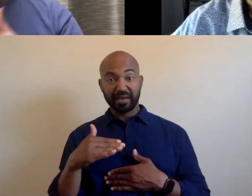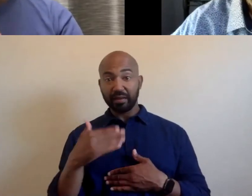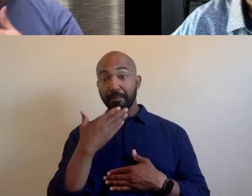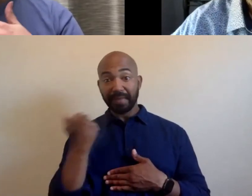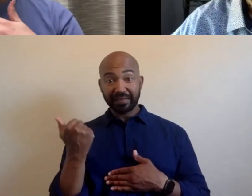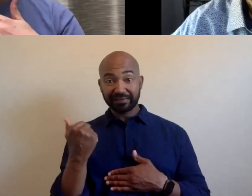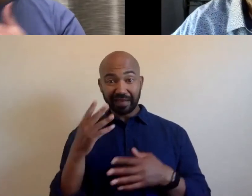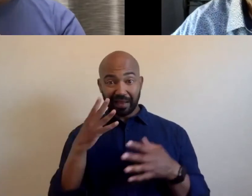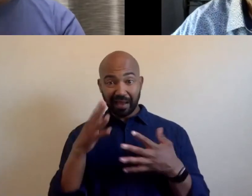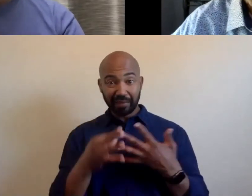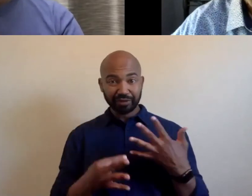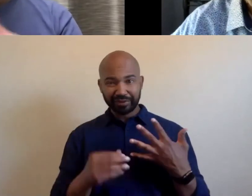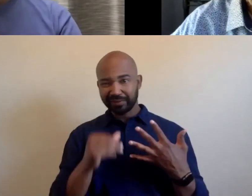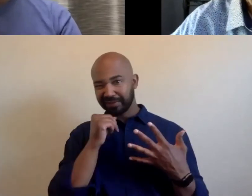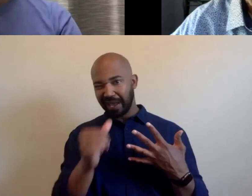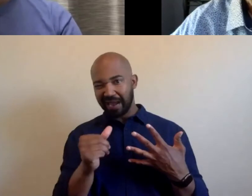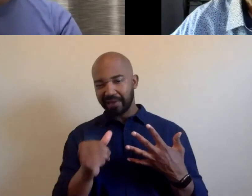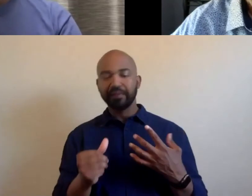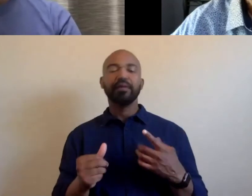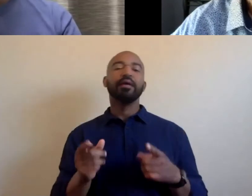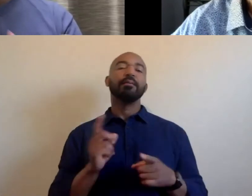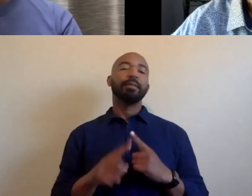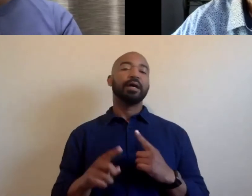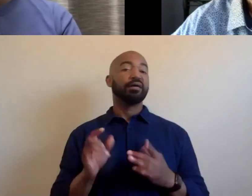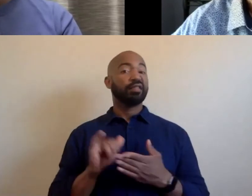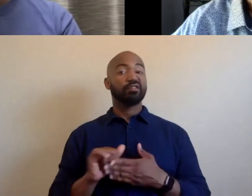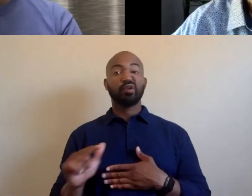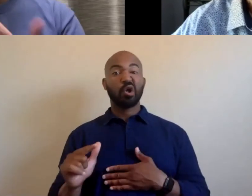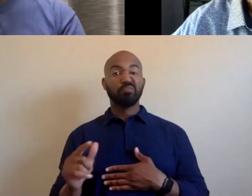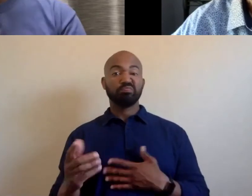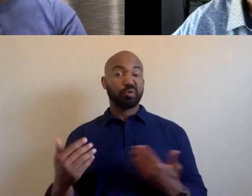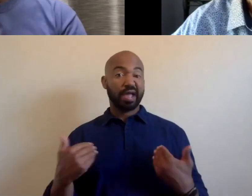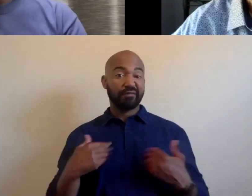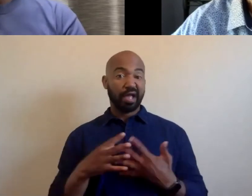that's really where you're at, sounds good. What else can you do to,